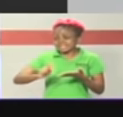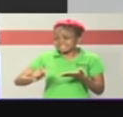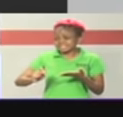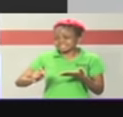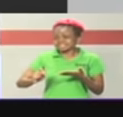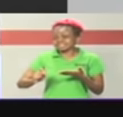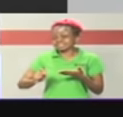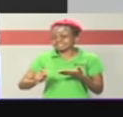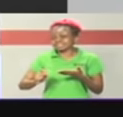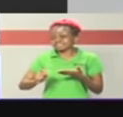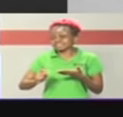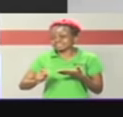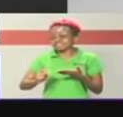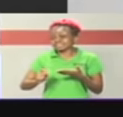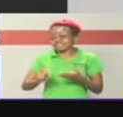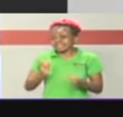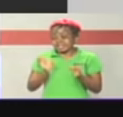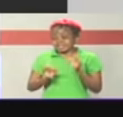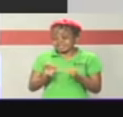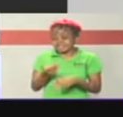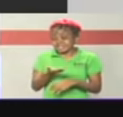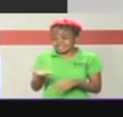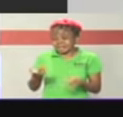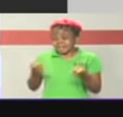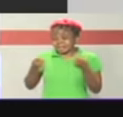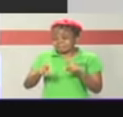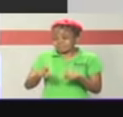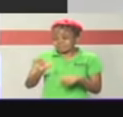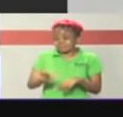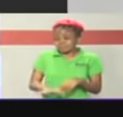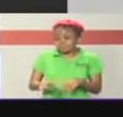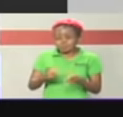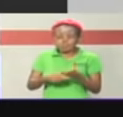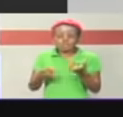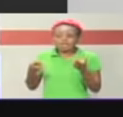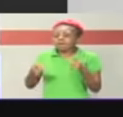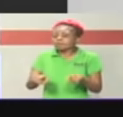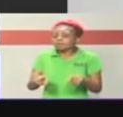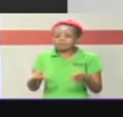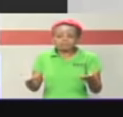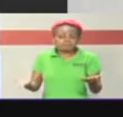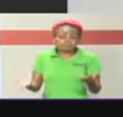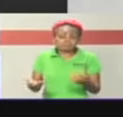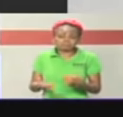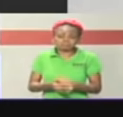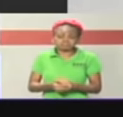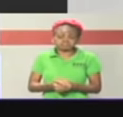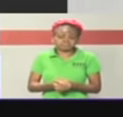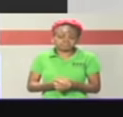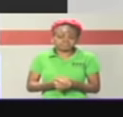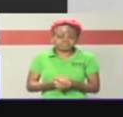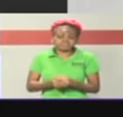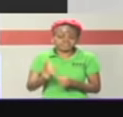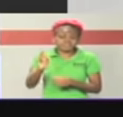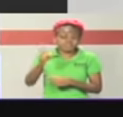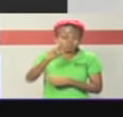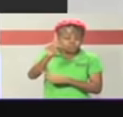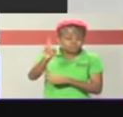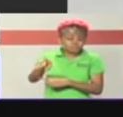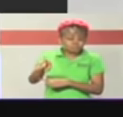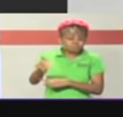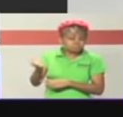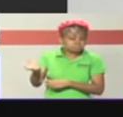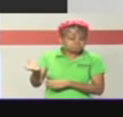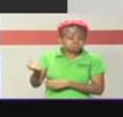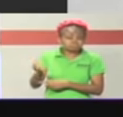happened to the child. We wanted to just get confirmation on if that waiver exists. My second question is about the